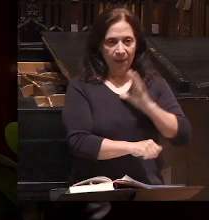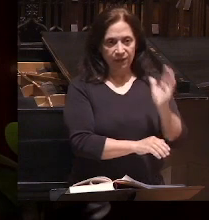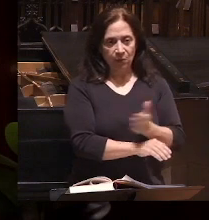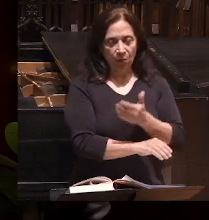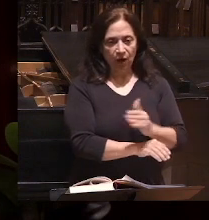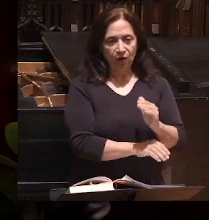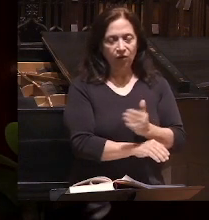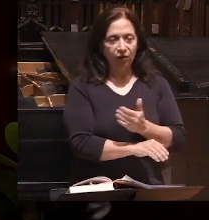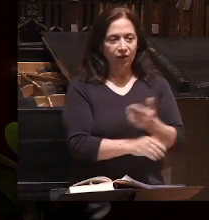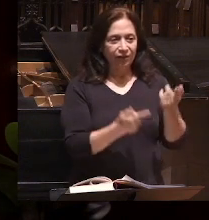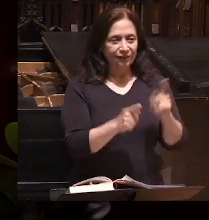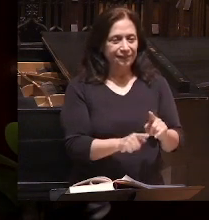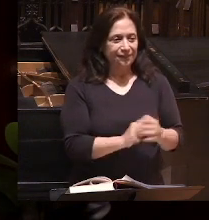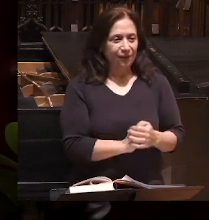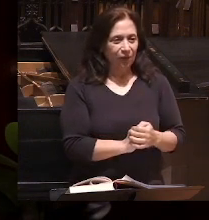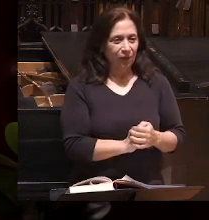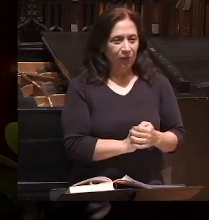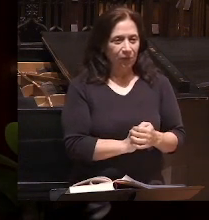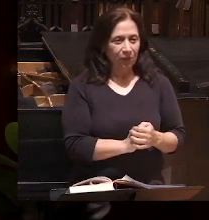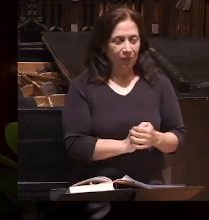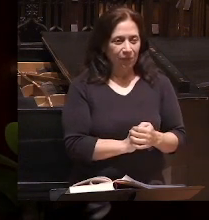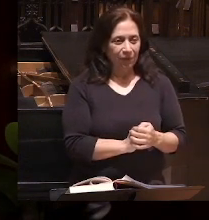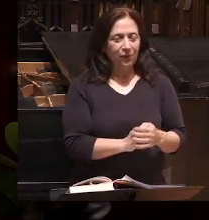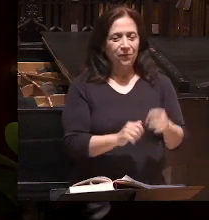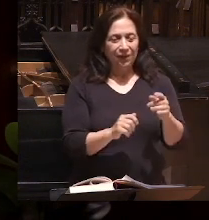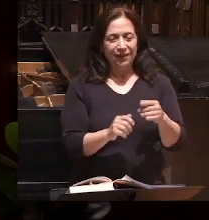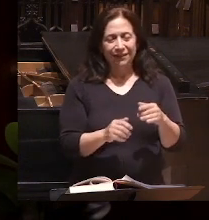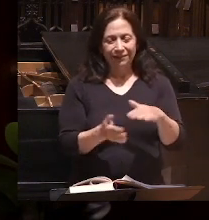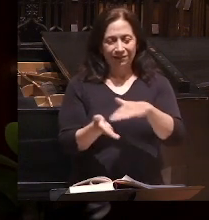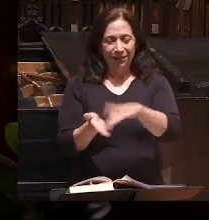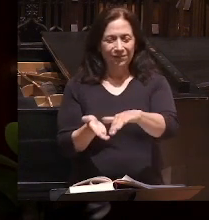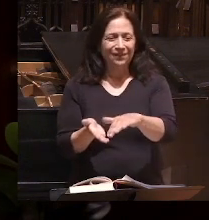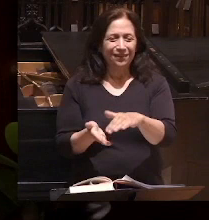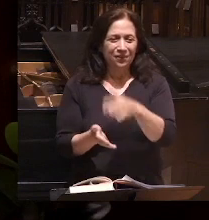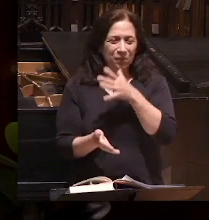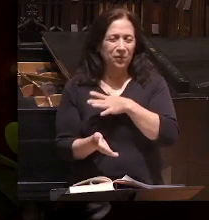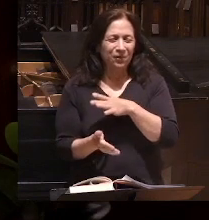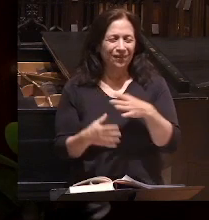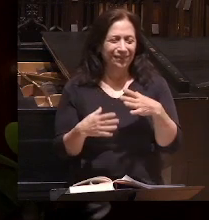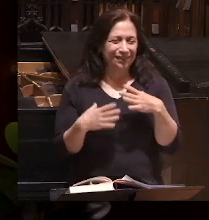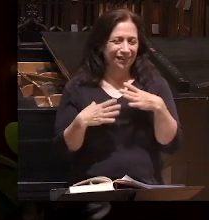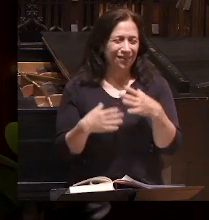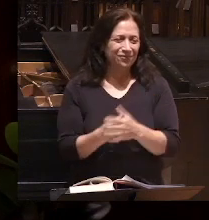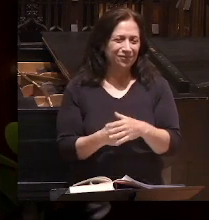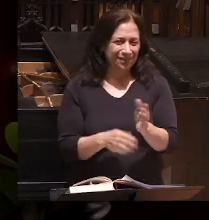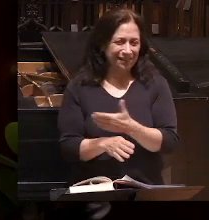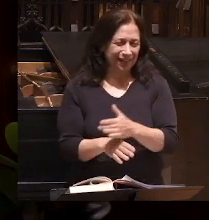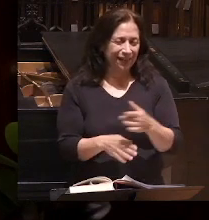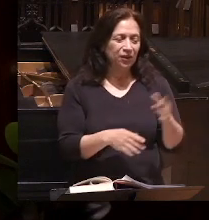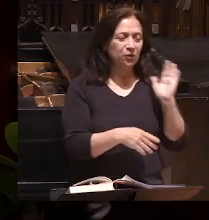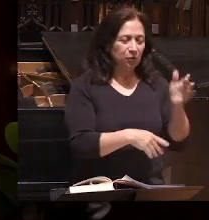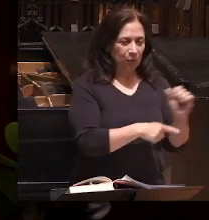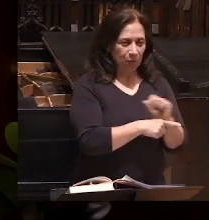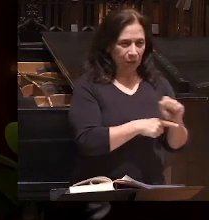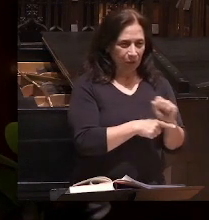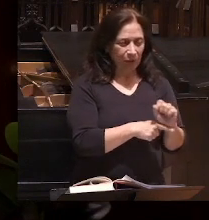So we give the sopranos and altos in the choir the morning off in terms of singing. We will rehearse on